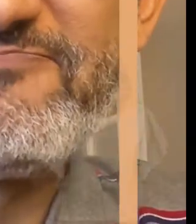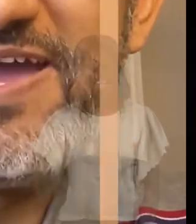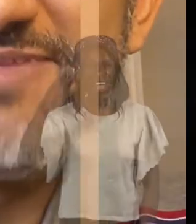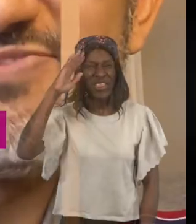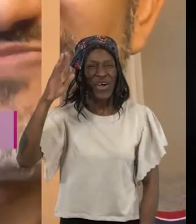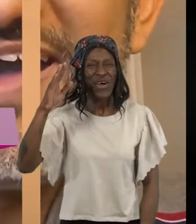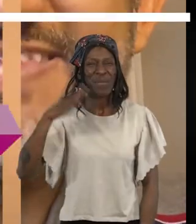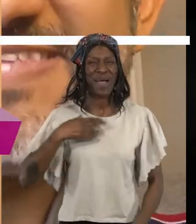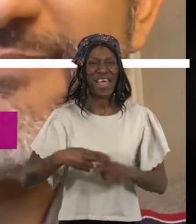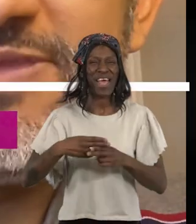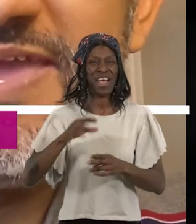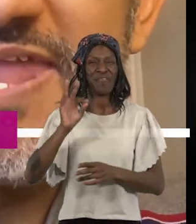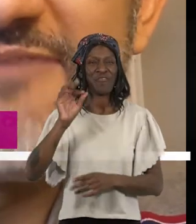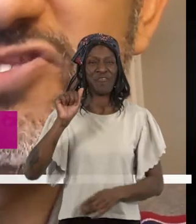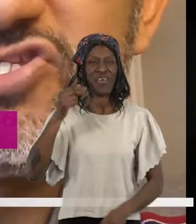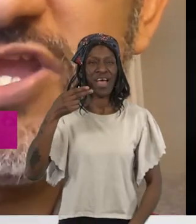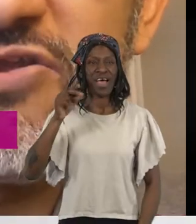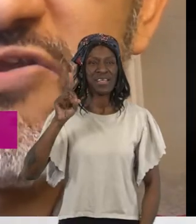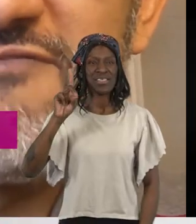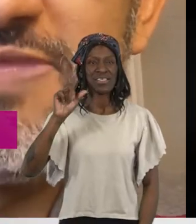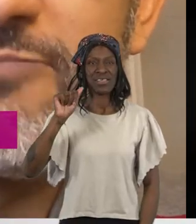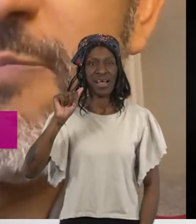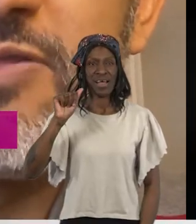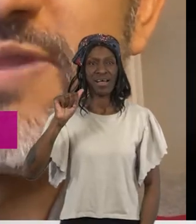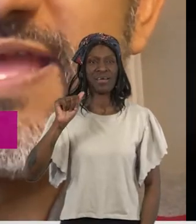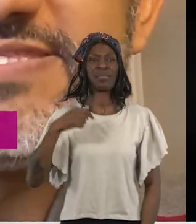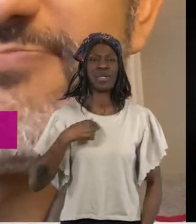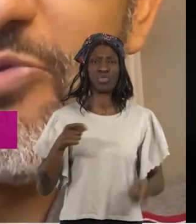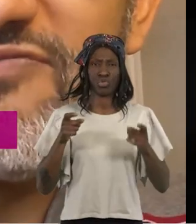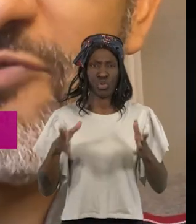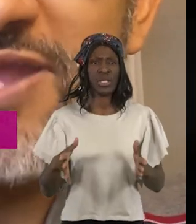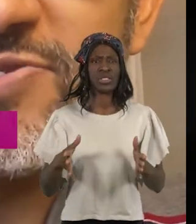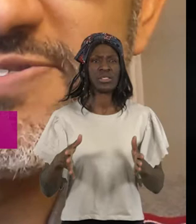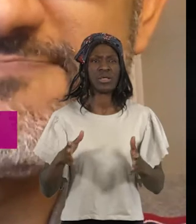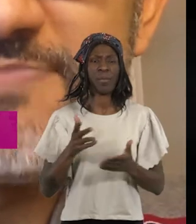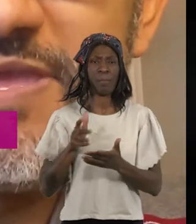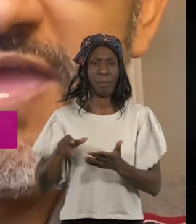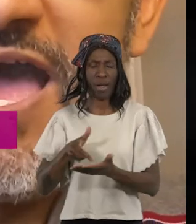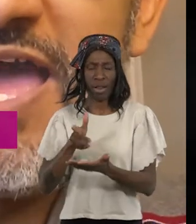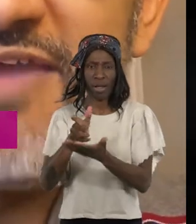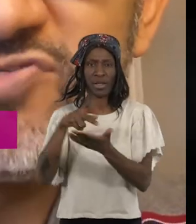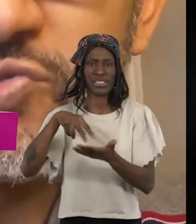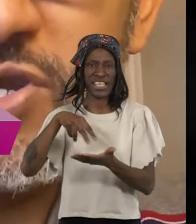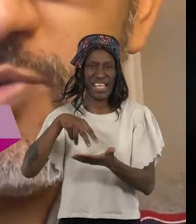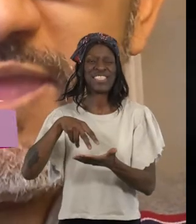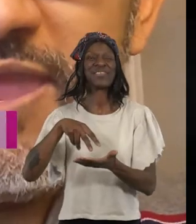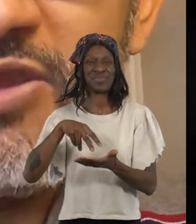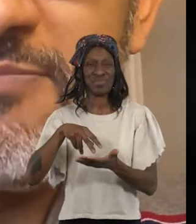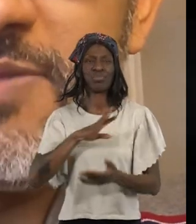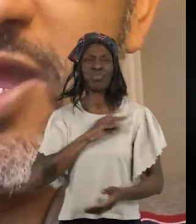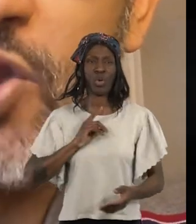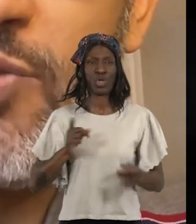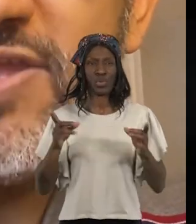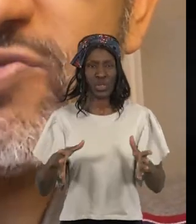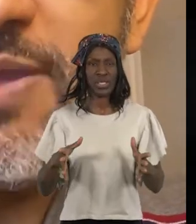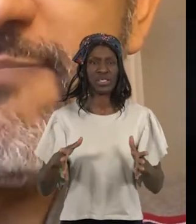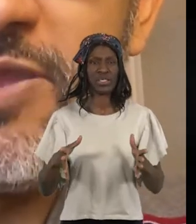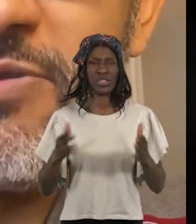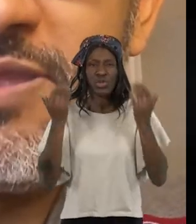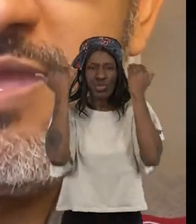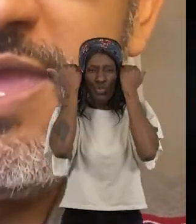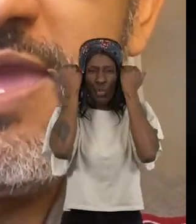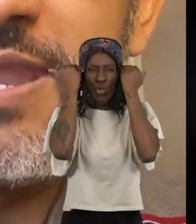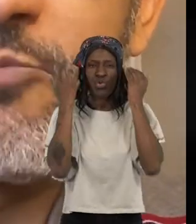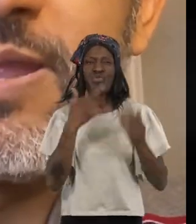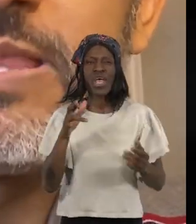Hi there, my name is Fahad Sani, and I'm the chair of the Propeller Dance Board of Directors. I have short gray hair, a grayish white